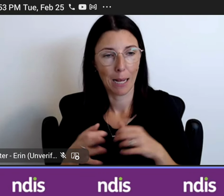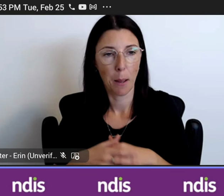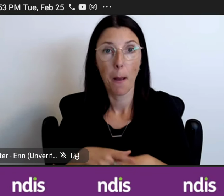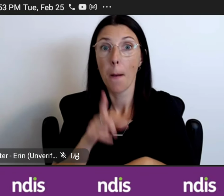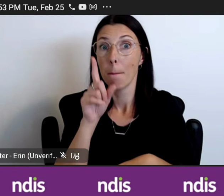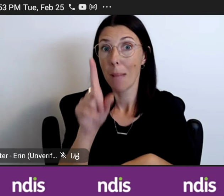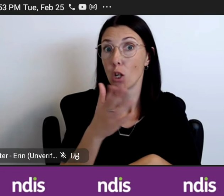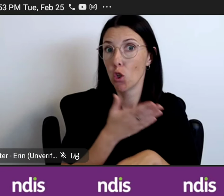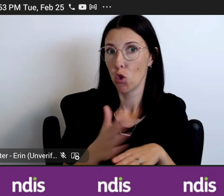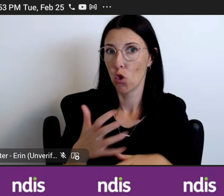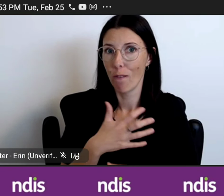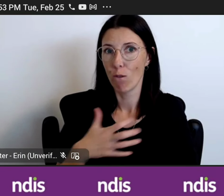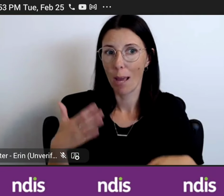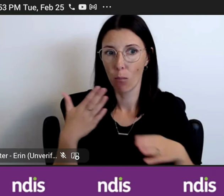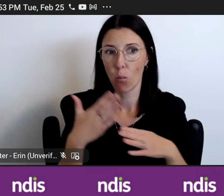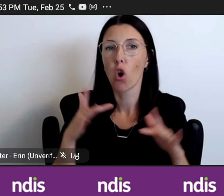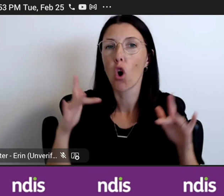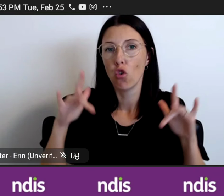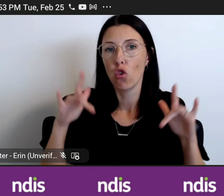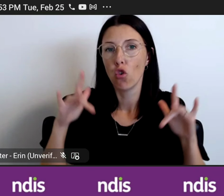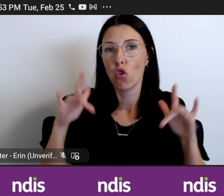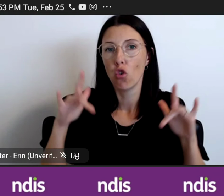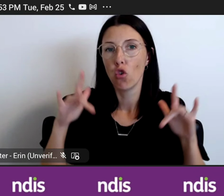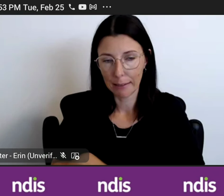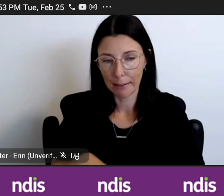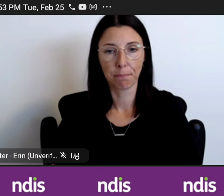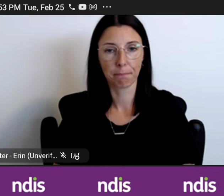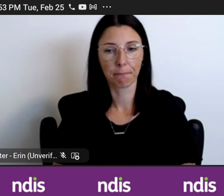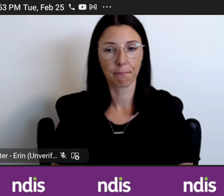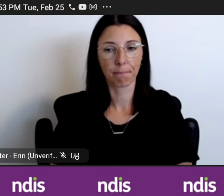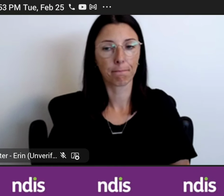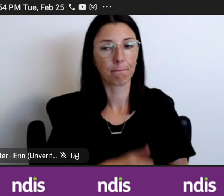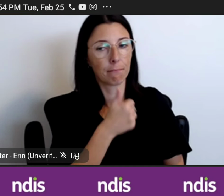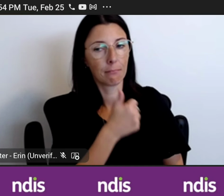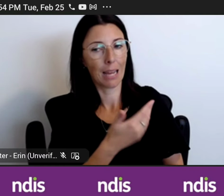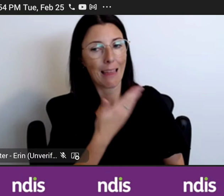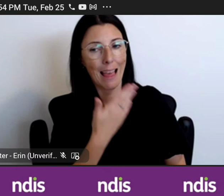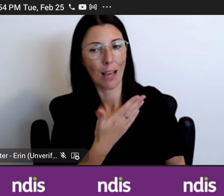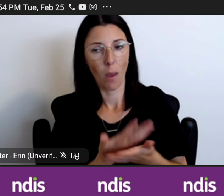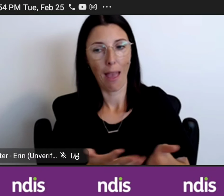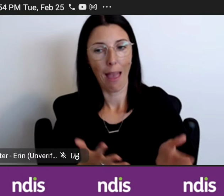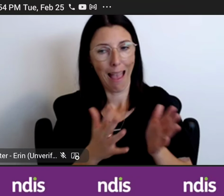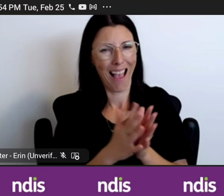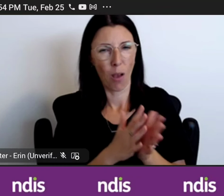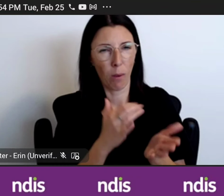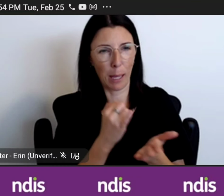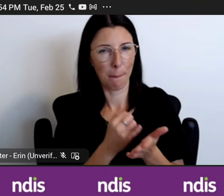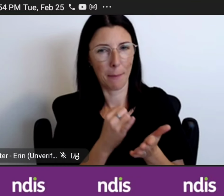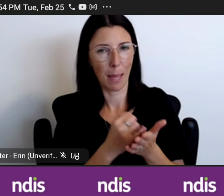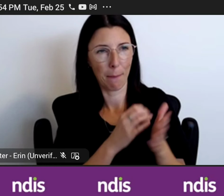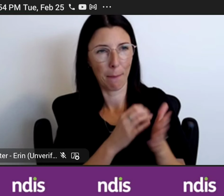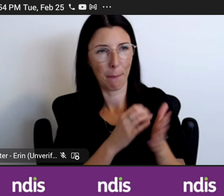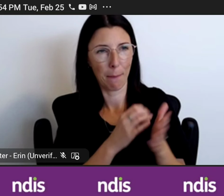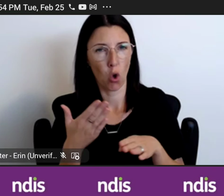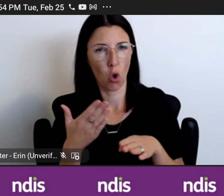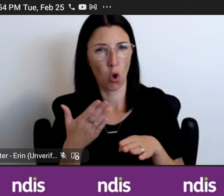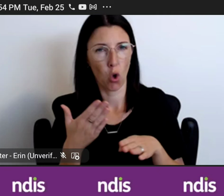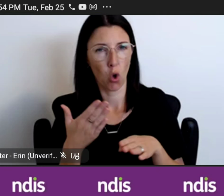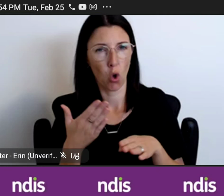started just yet. Thanks, Tony. So how do the impairment categories work when